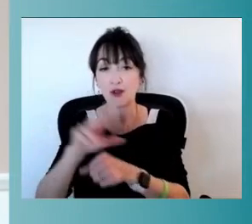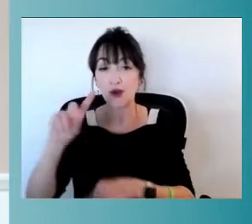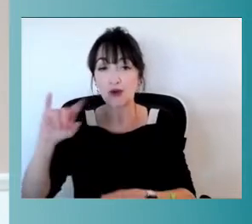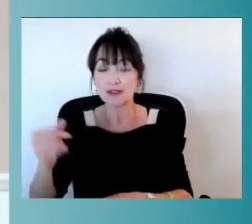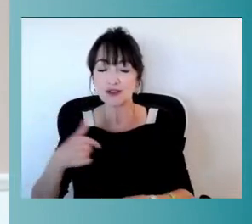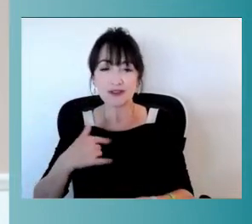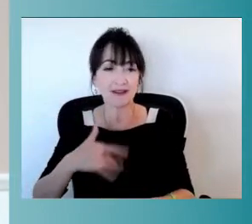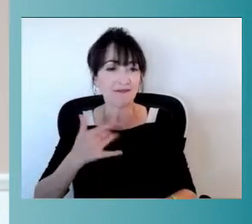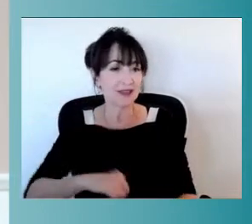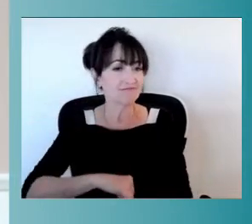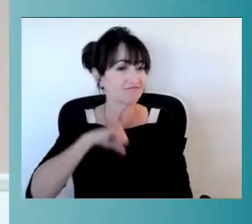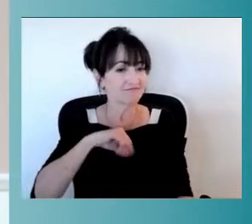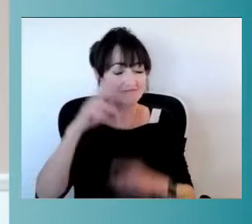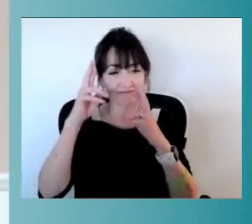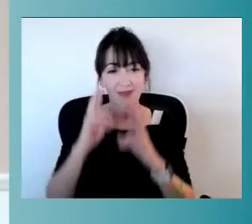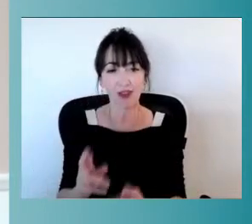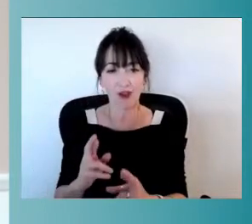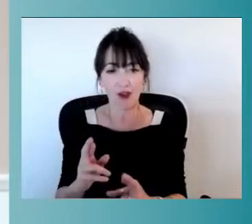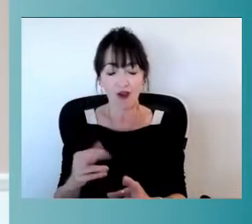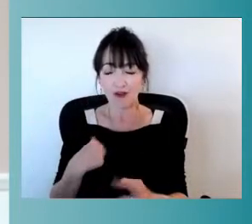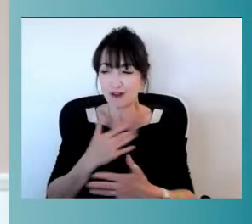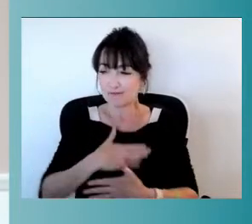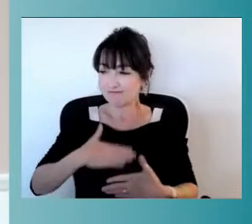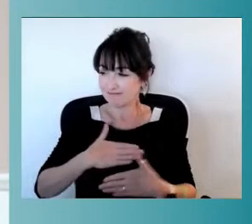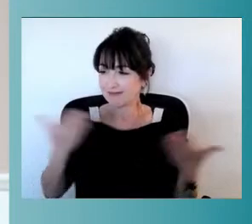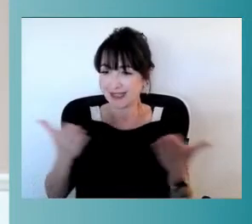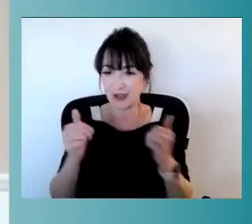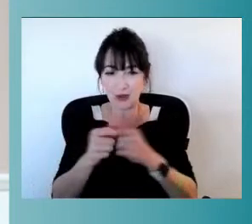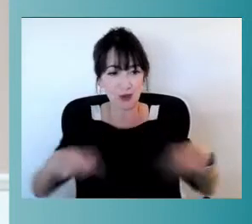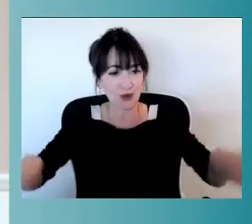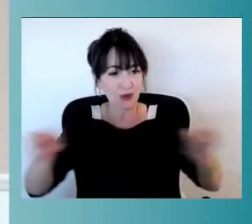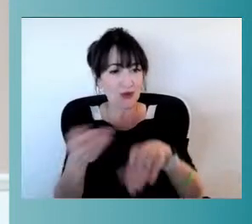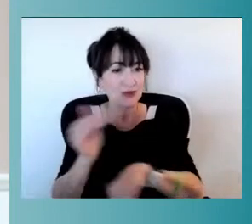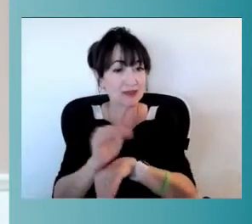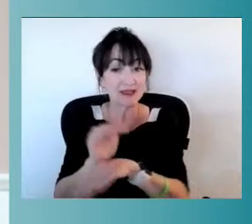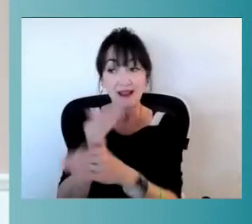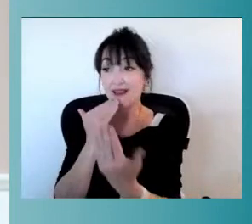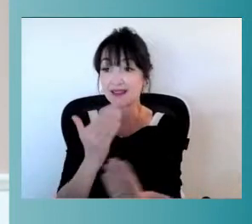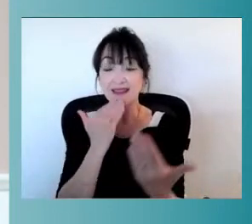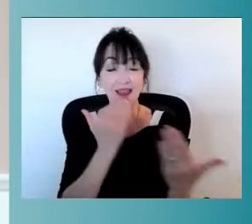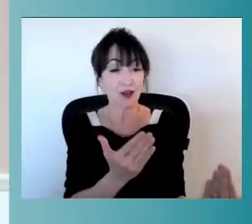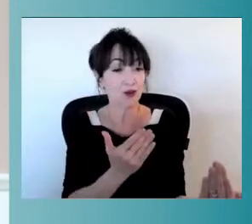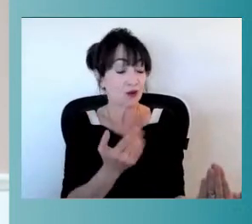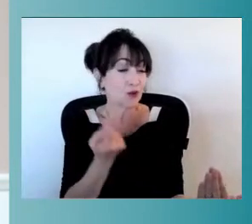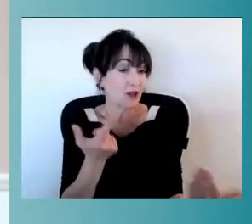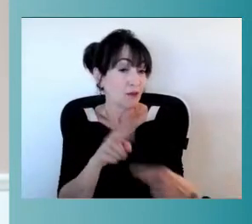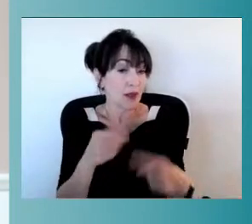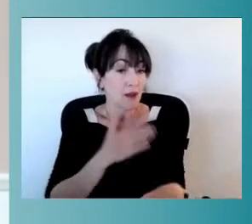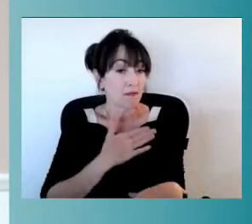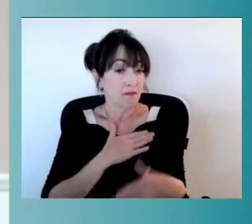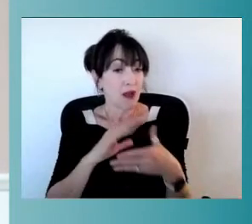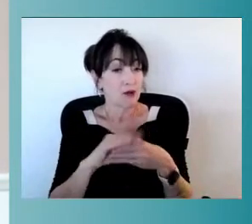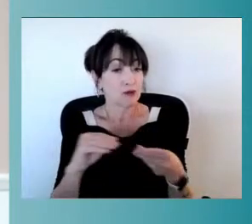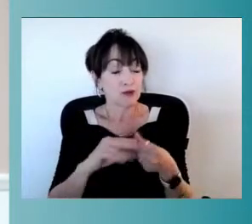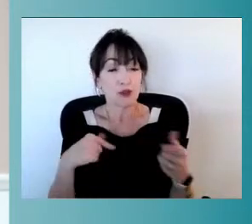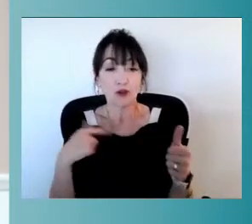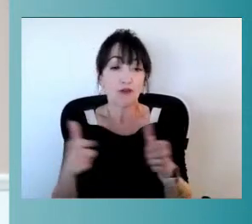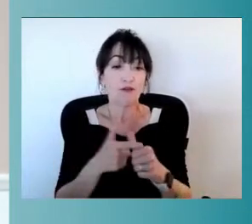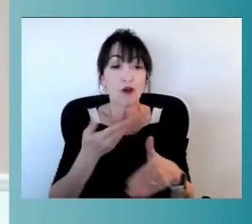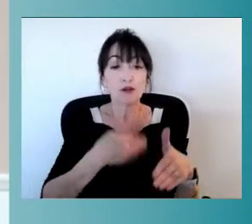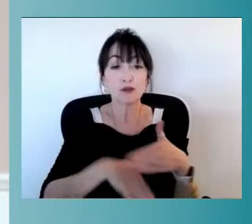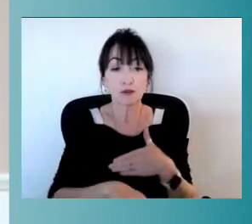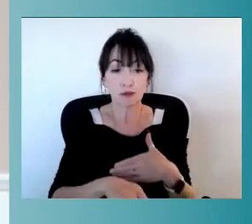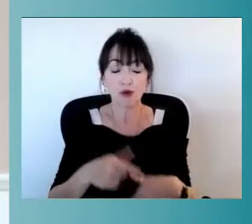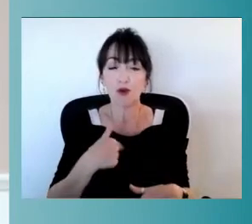so thankful to be here with all of you guys tonight. So thank you guys for that. So a little bit about myself is that when I was first born, I was born with a